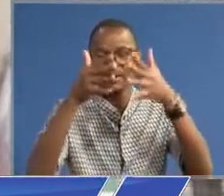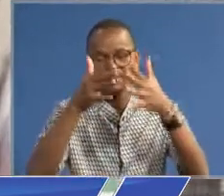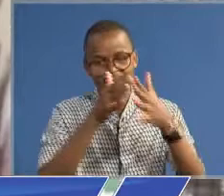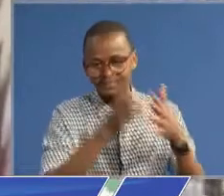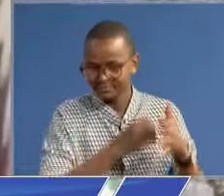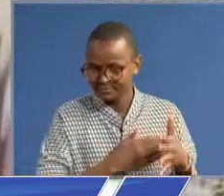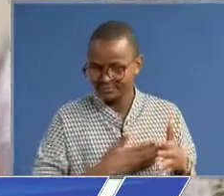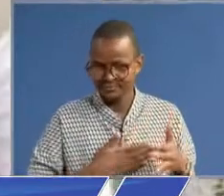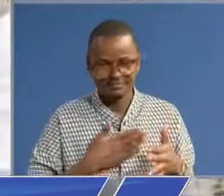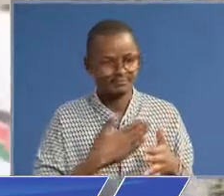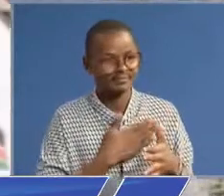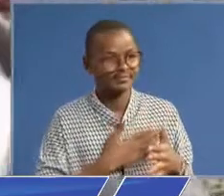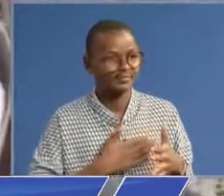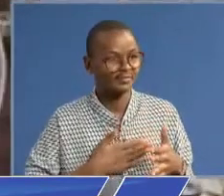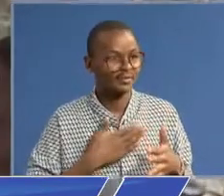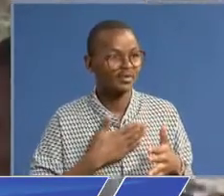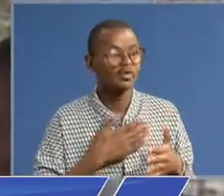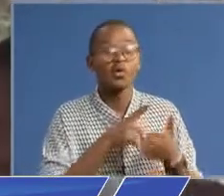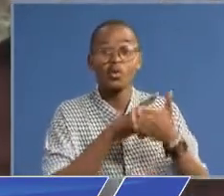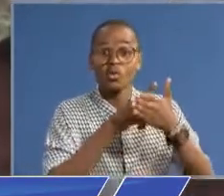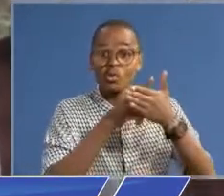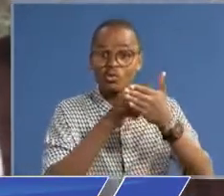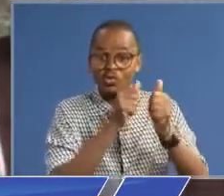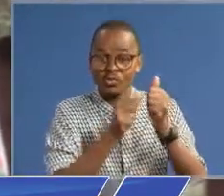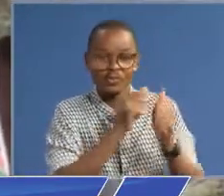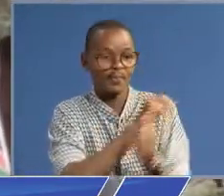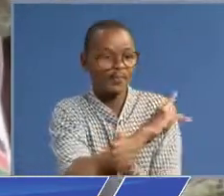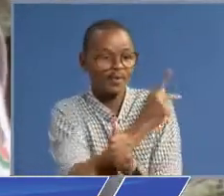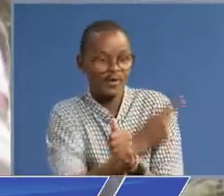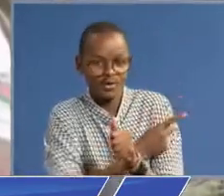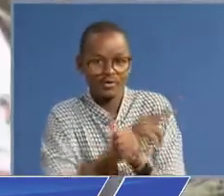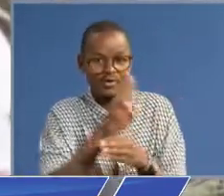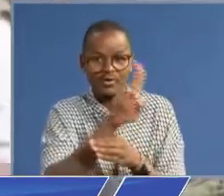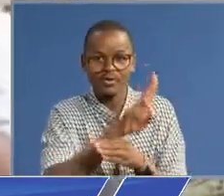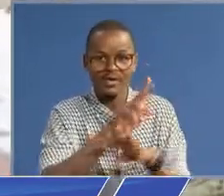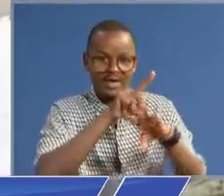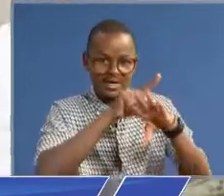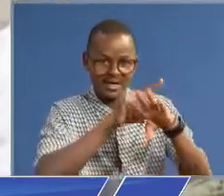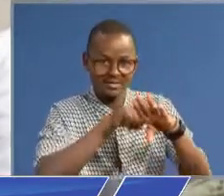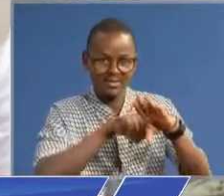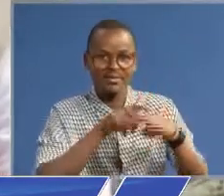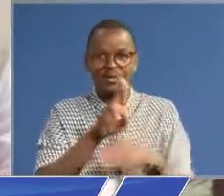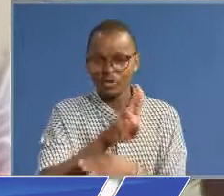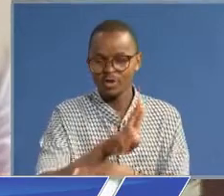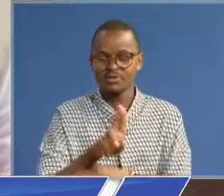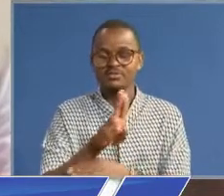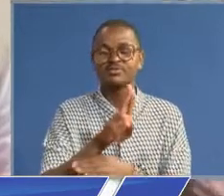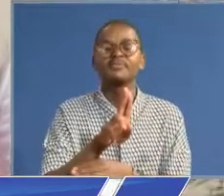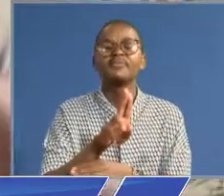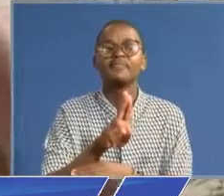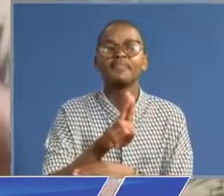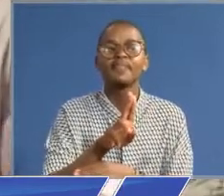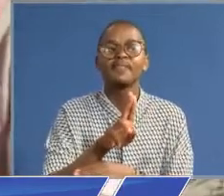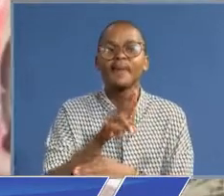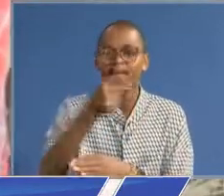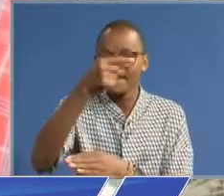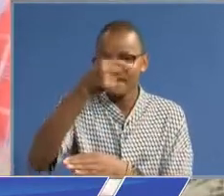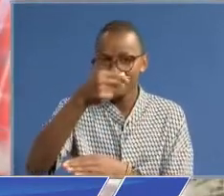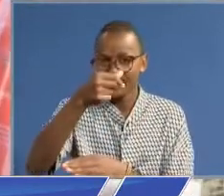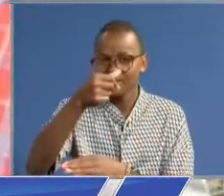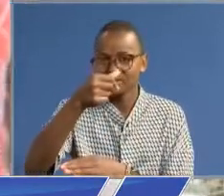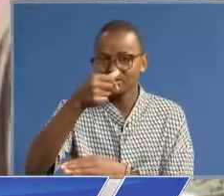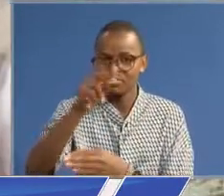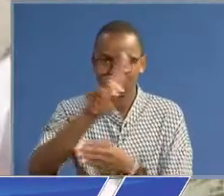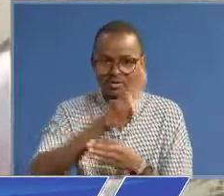tafadhalini, ile nguvu mnatumia, ile time mnatumia, ile pesa